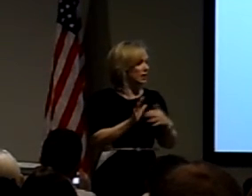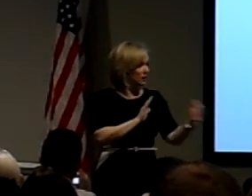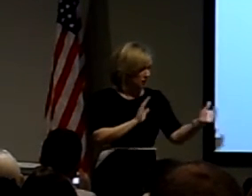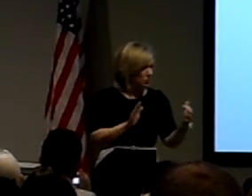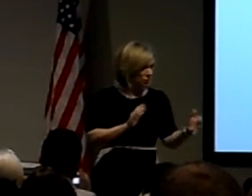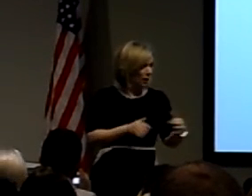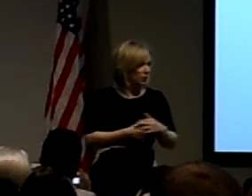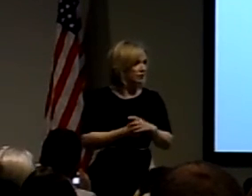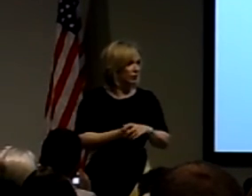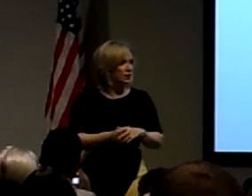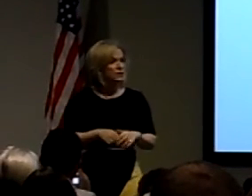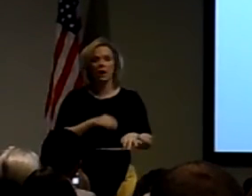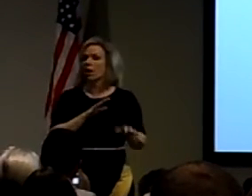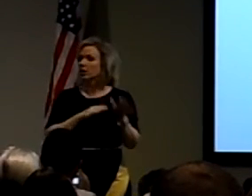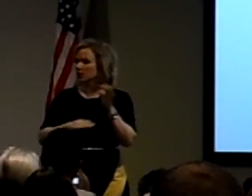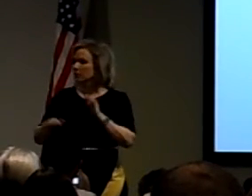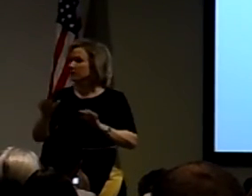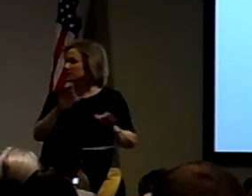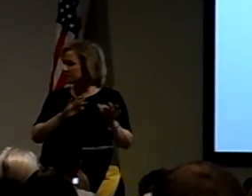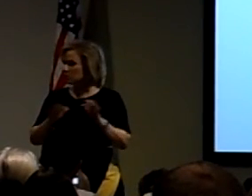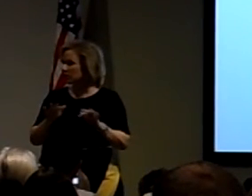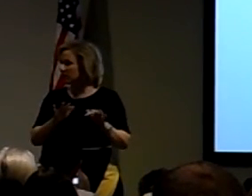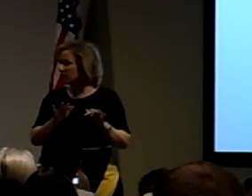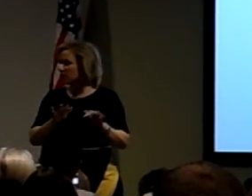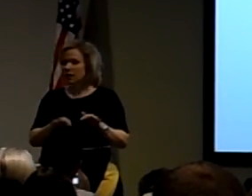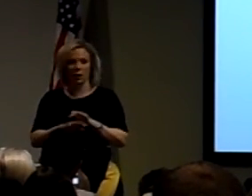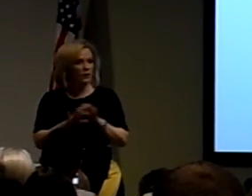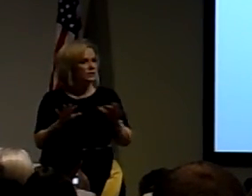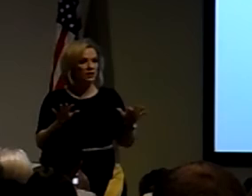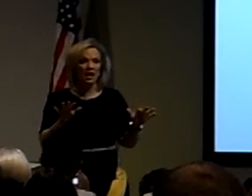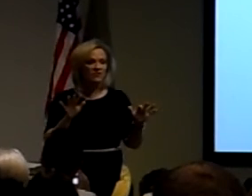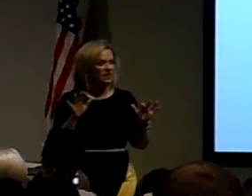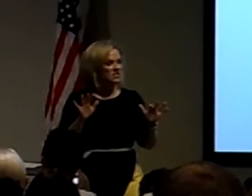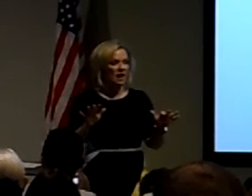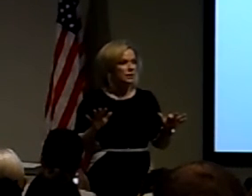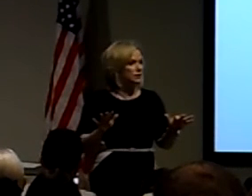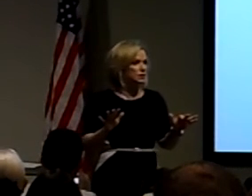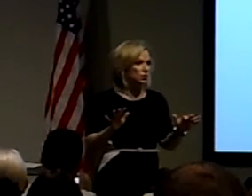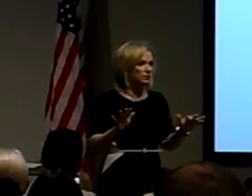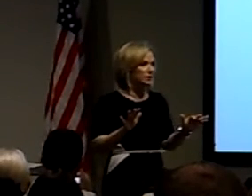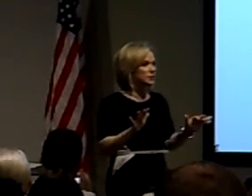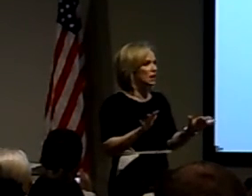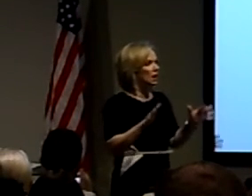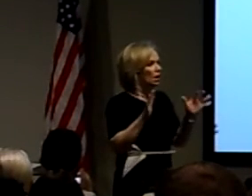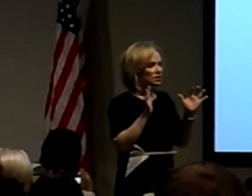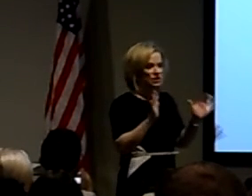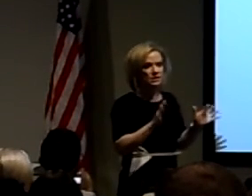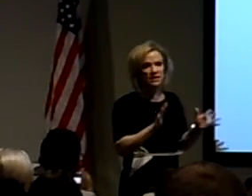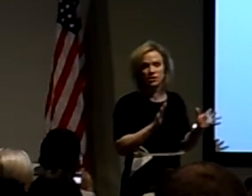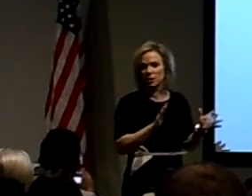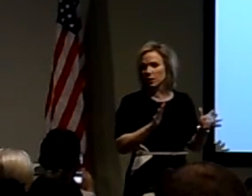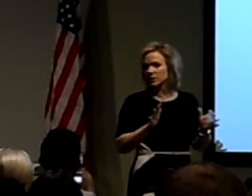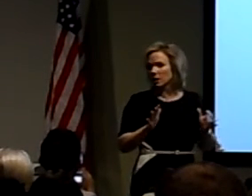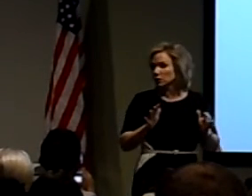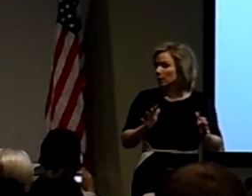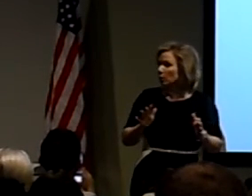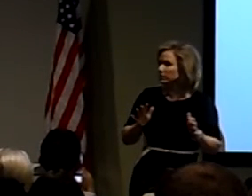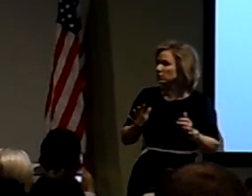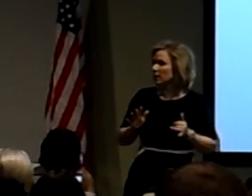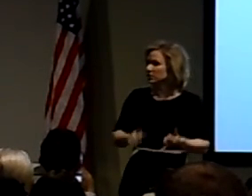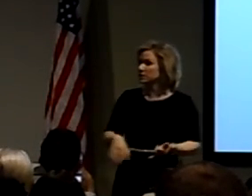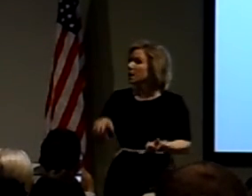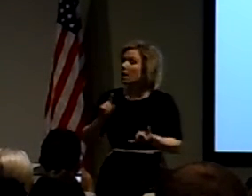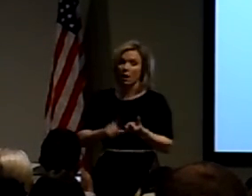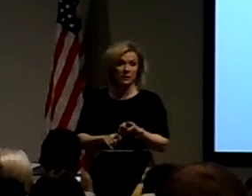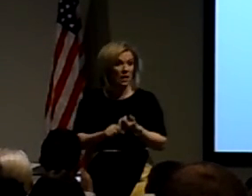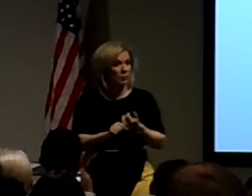$2 gas and making it easier to ride with friends. Our universe is moving. Now we still have fantastic service. Just yesterday we talked to our